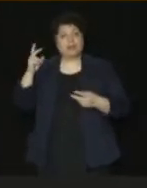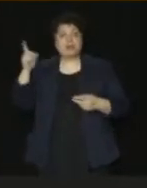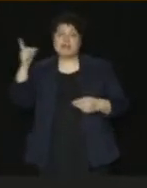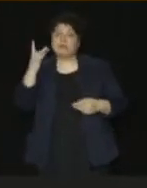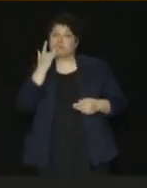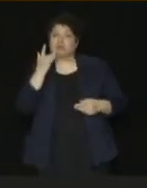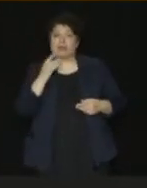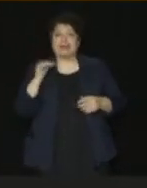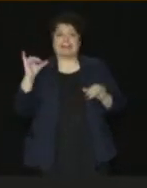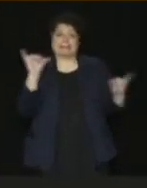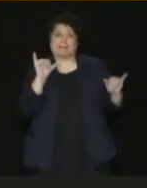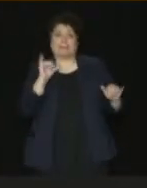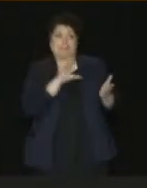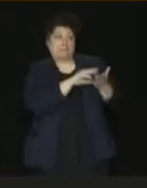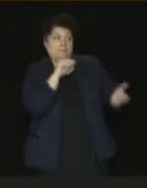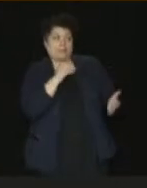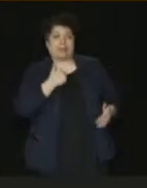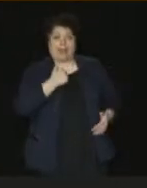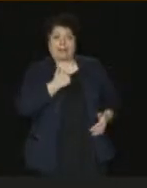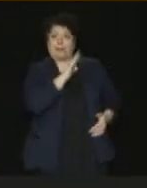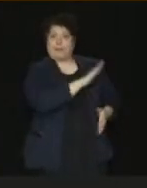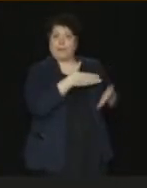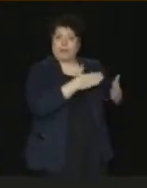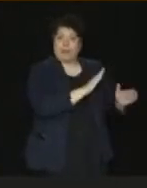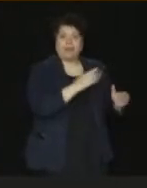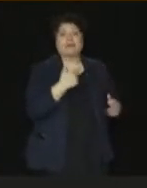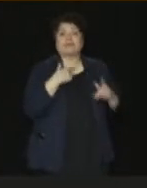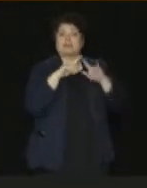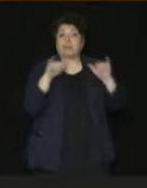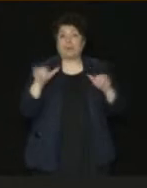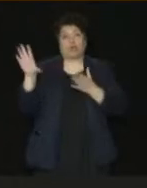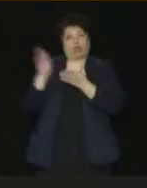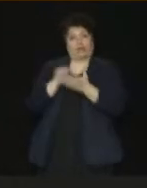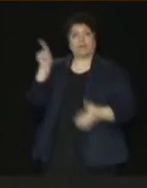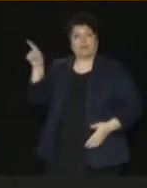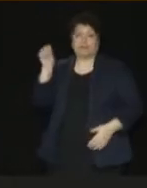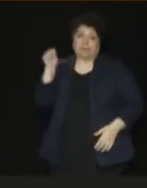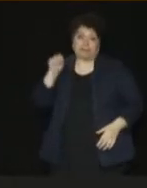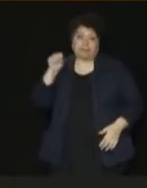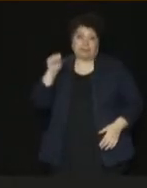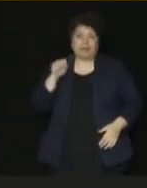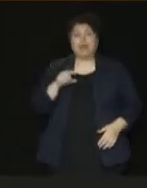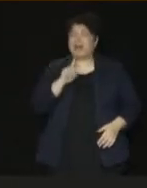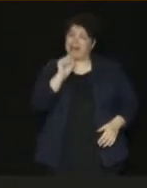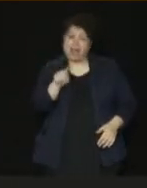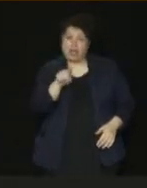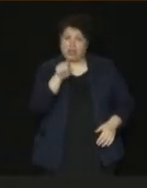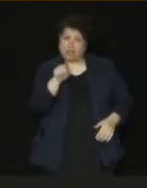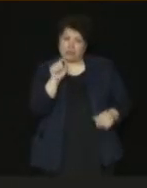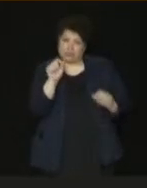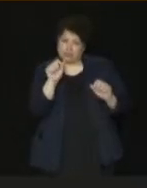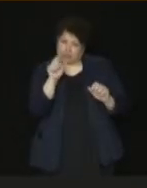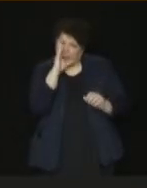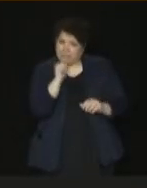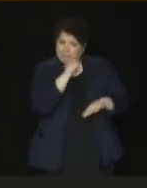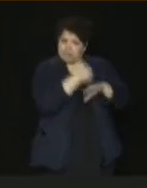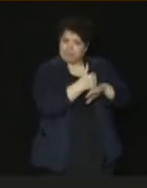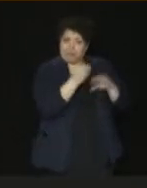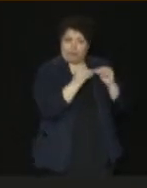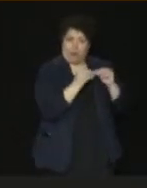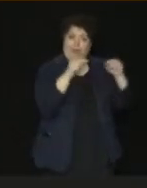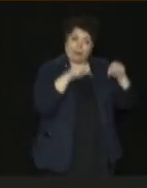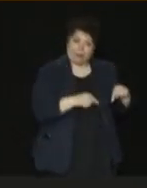like Canada on, and other things we're certainly going to learn from them. But could your government have done more? Could you have done more for domestic capacity? As